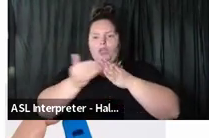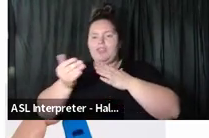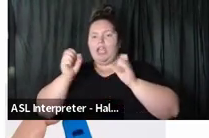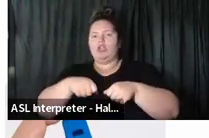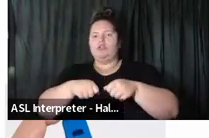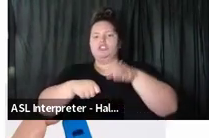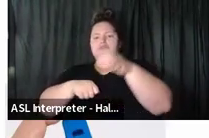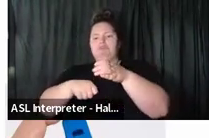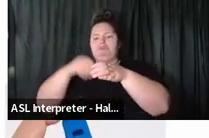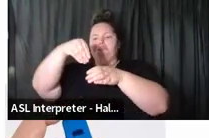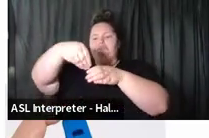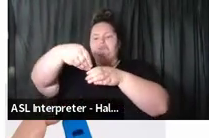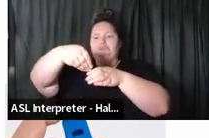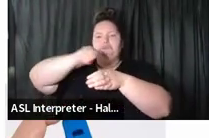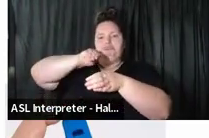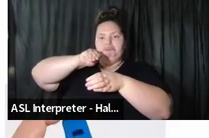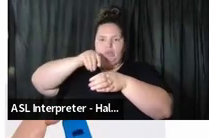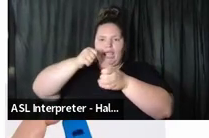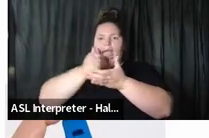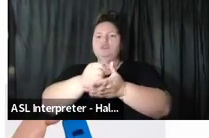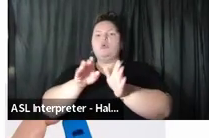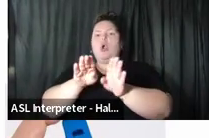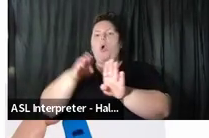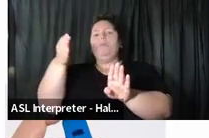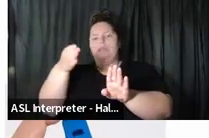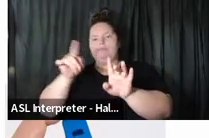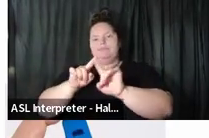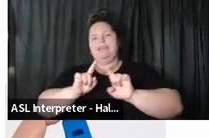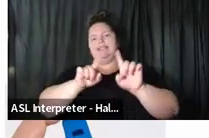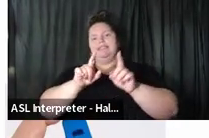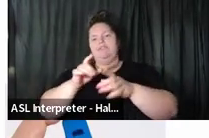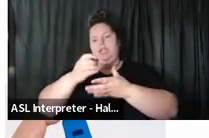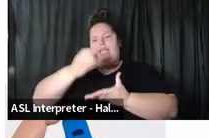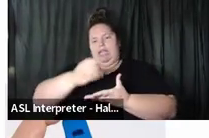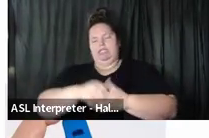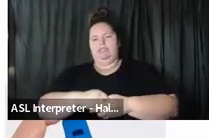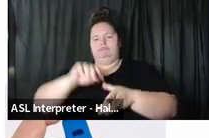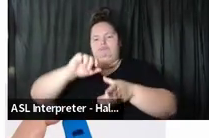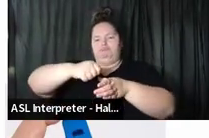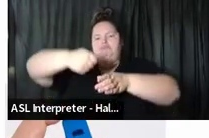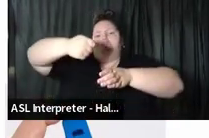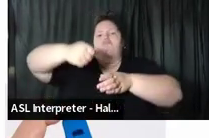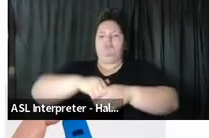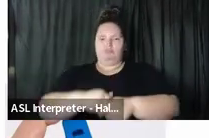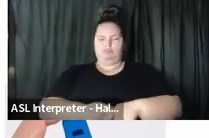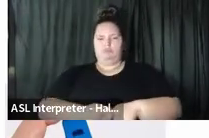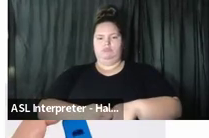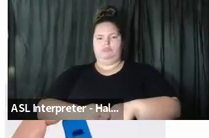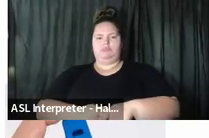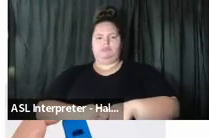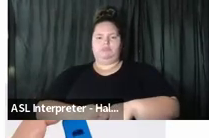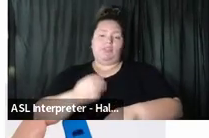pop can and it helps you be able to open different cans. The color